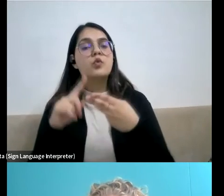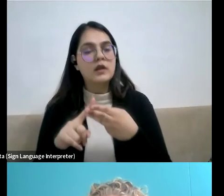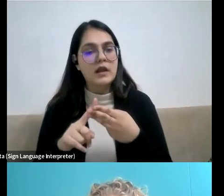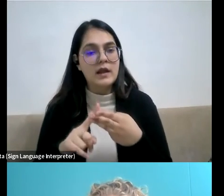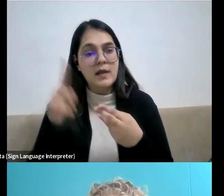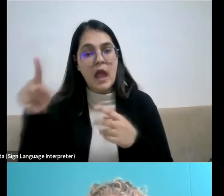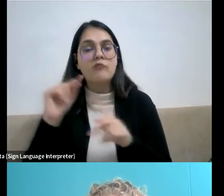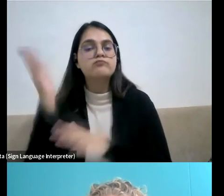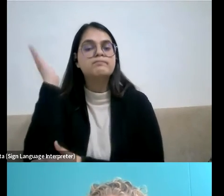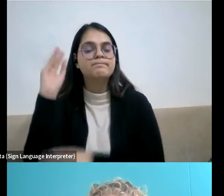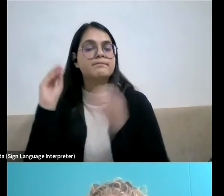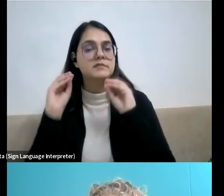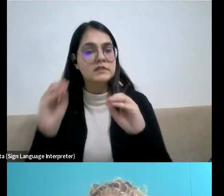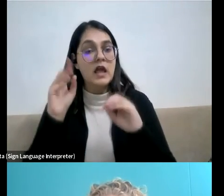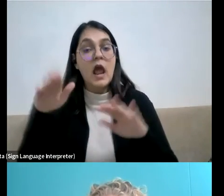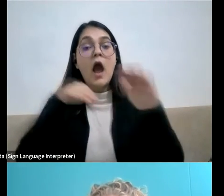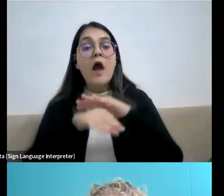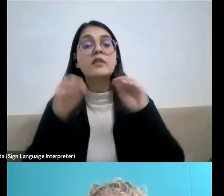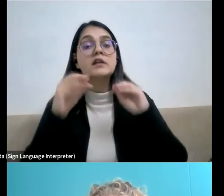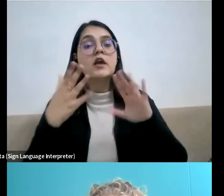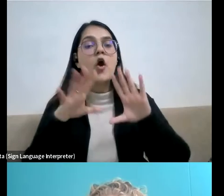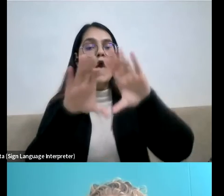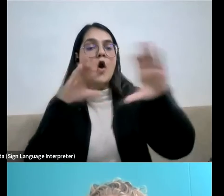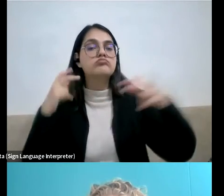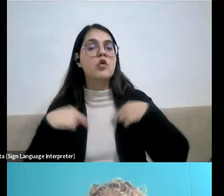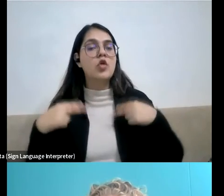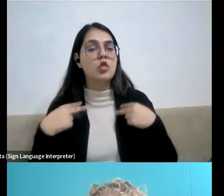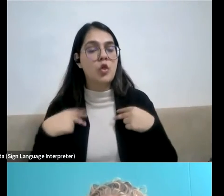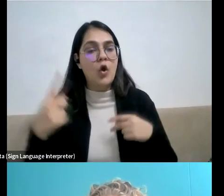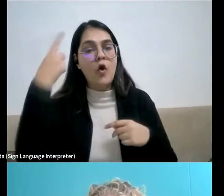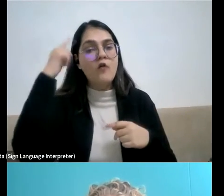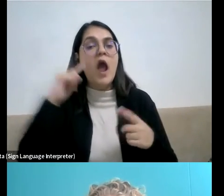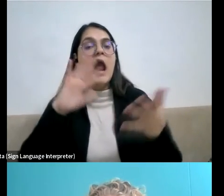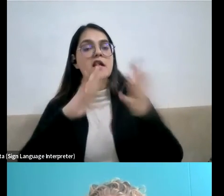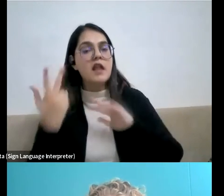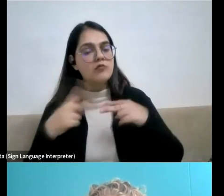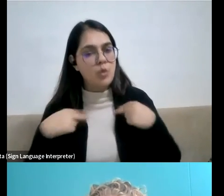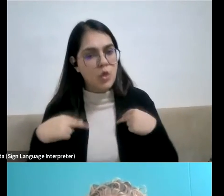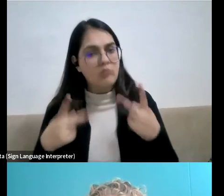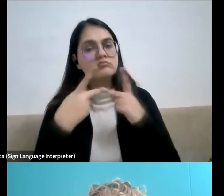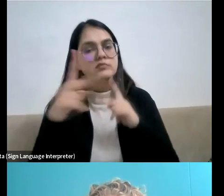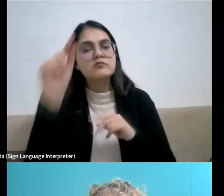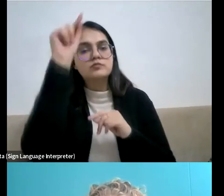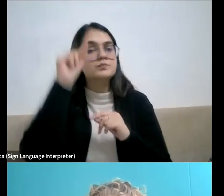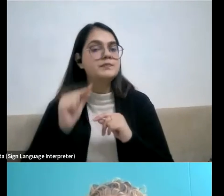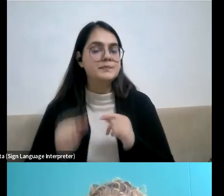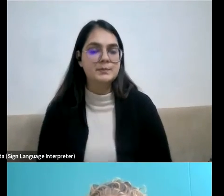professor there. He teaches constitutional law, jurisprudence, international law, amongst other areas of law.